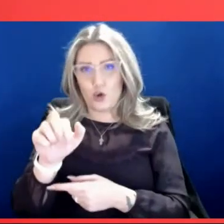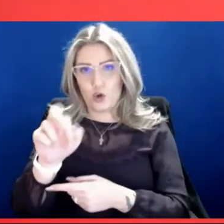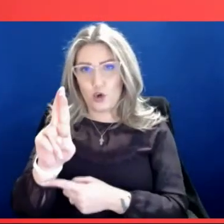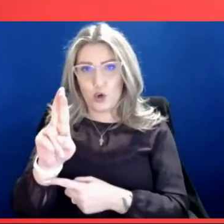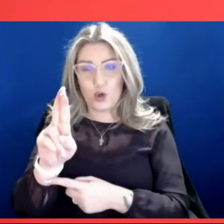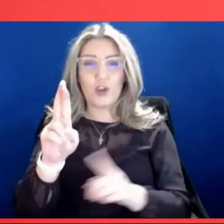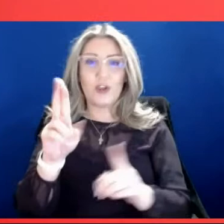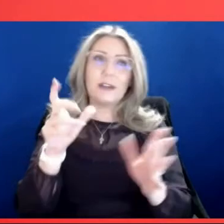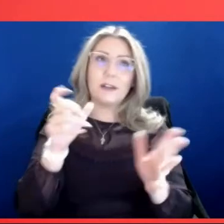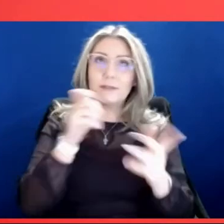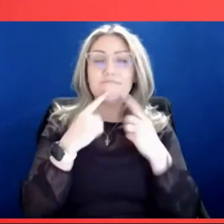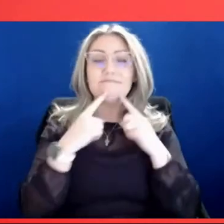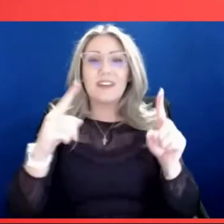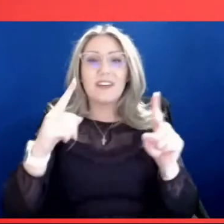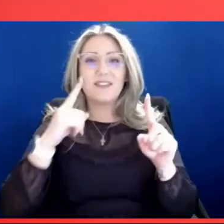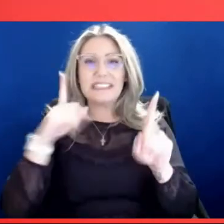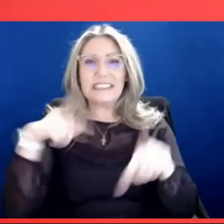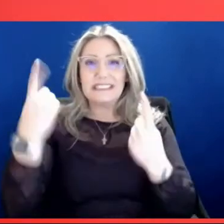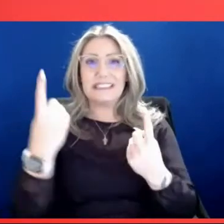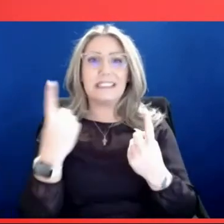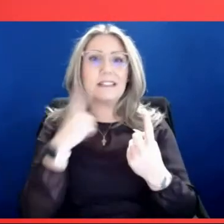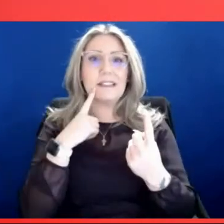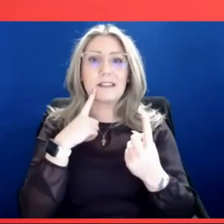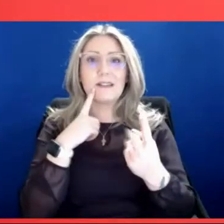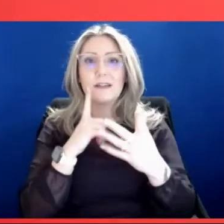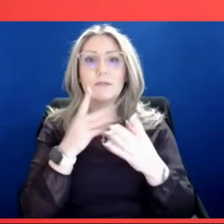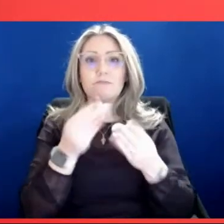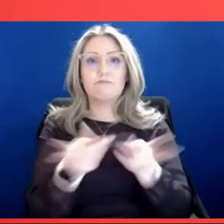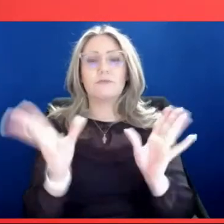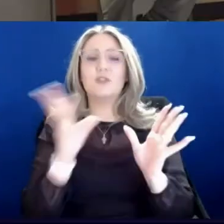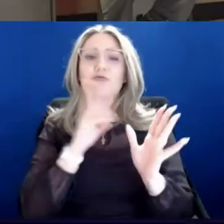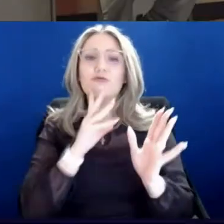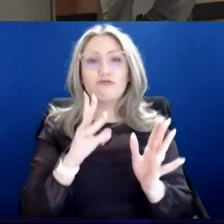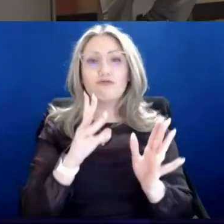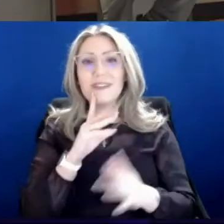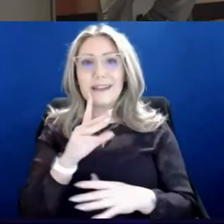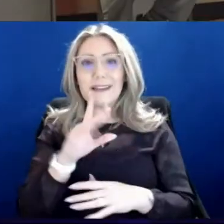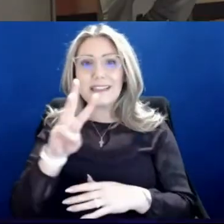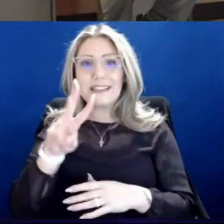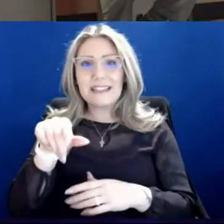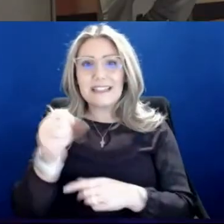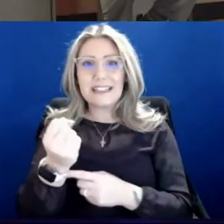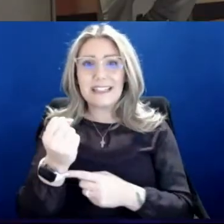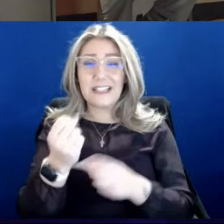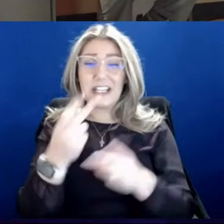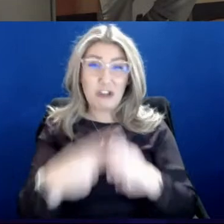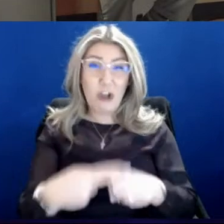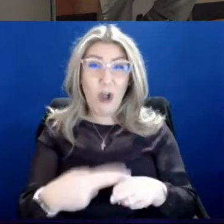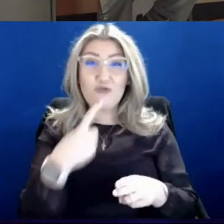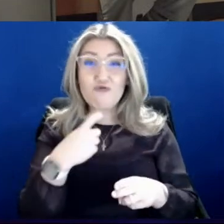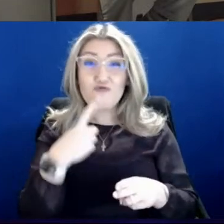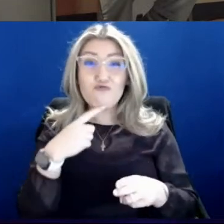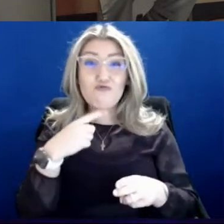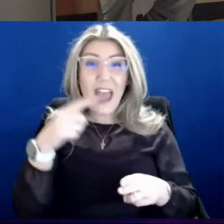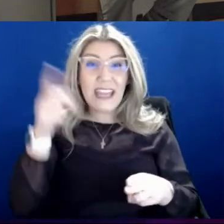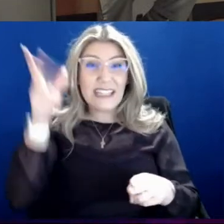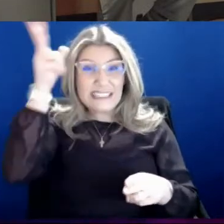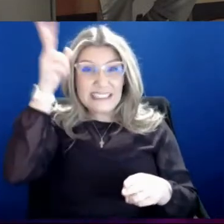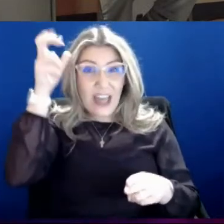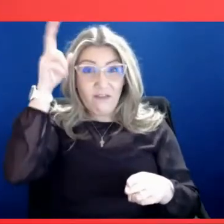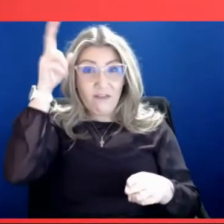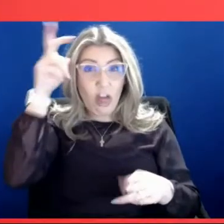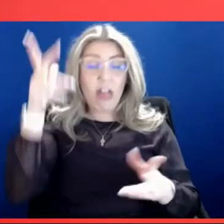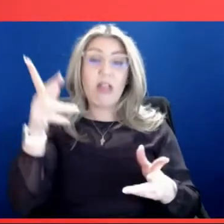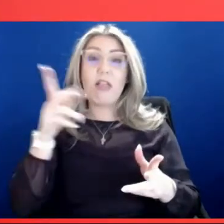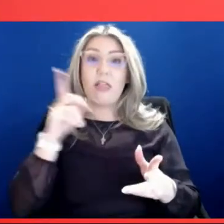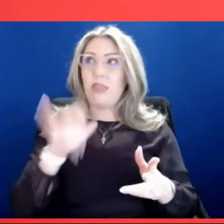since it first came out in the 60s as the Red Devil. The Red Devil is Yes. the kind of treatment that Becky was going to Right, get. and that's how everybody has heard